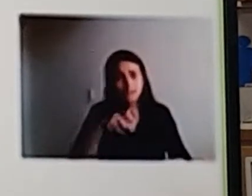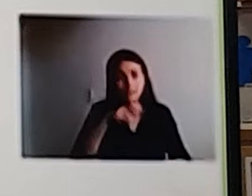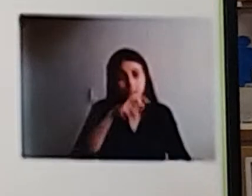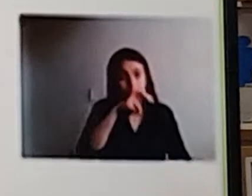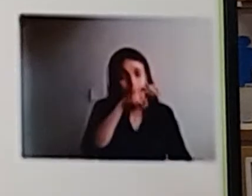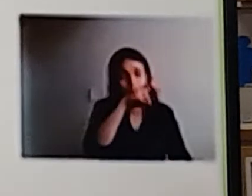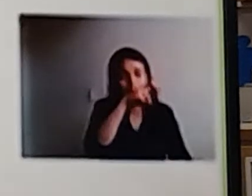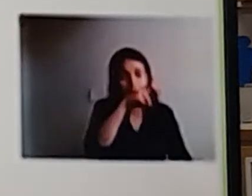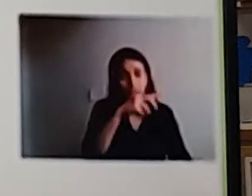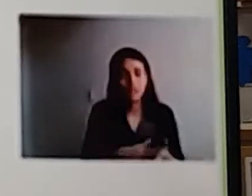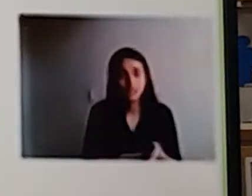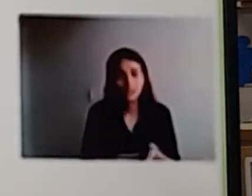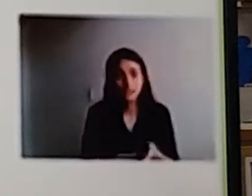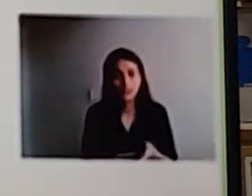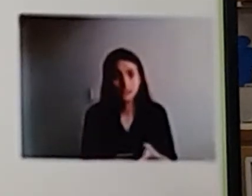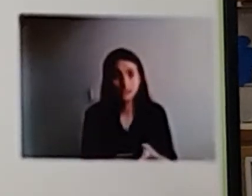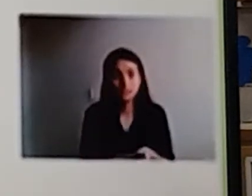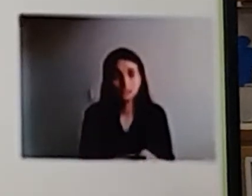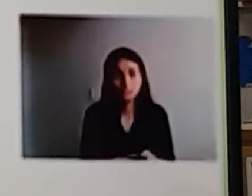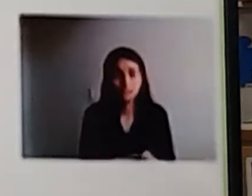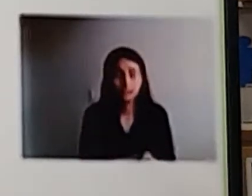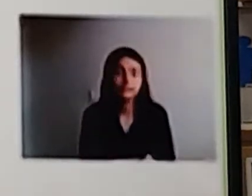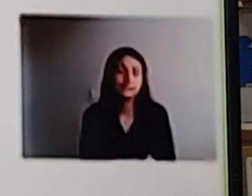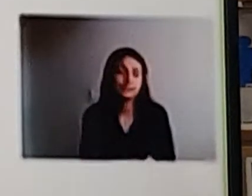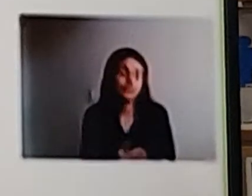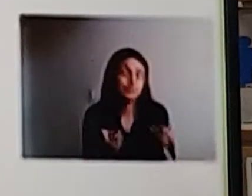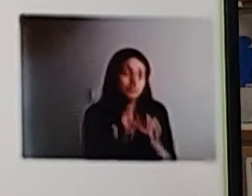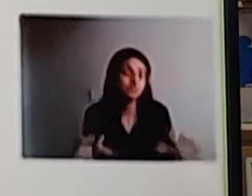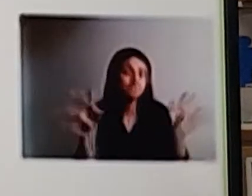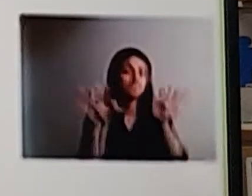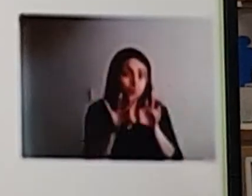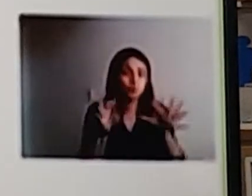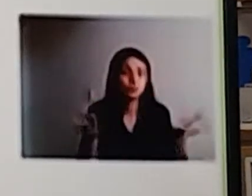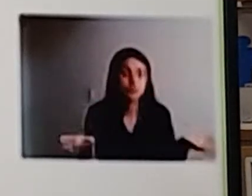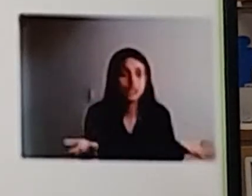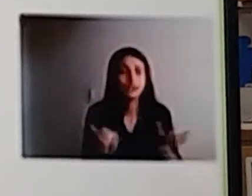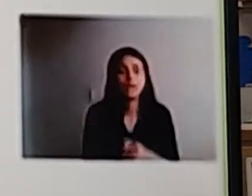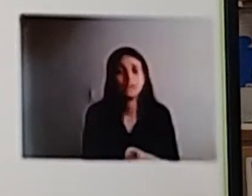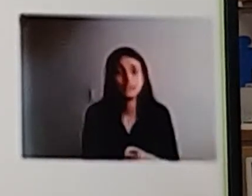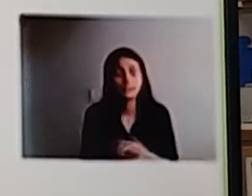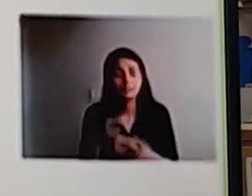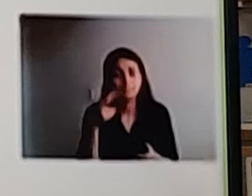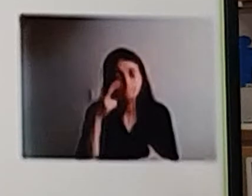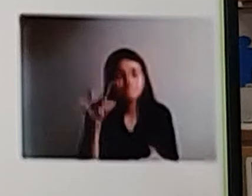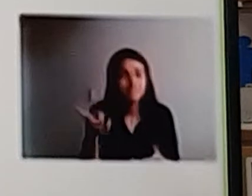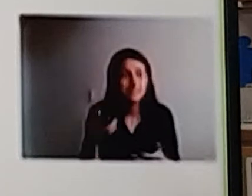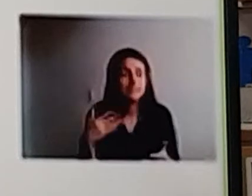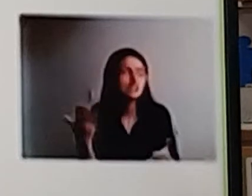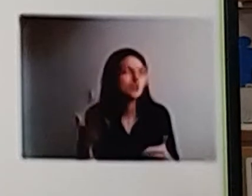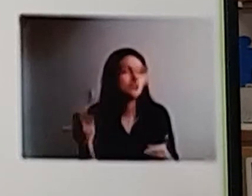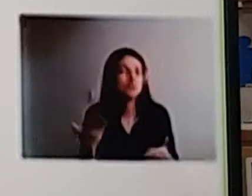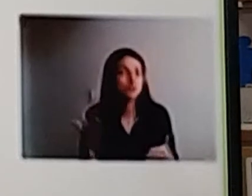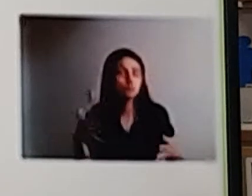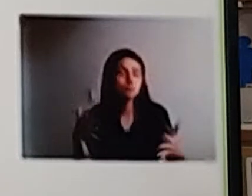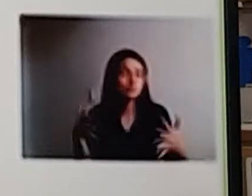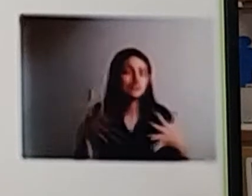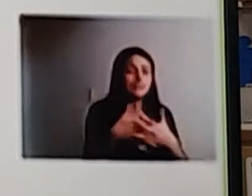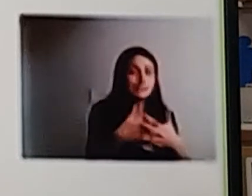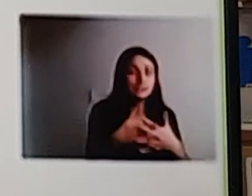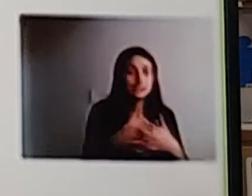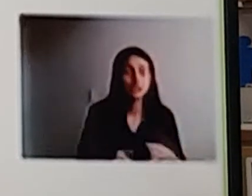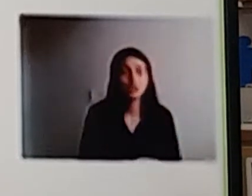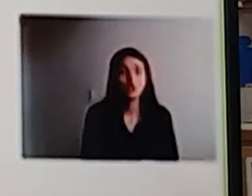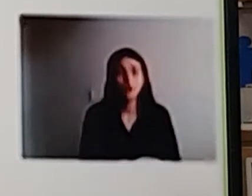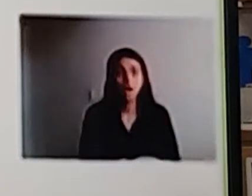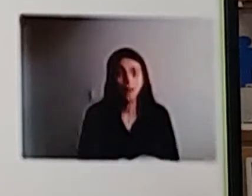using crutches, or one person can walk very slowly. First thing you have to see that the line, the start